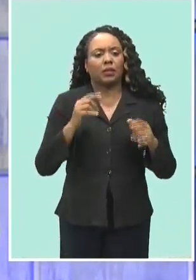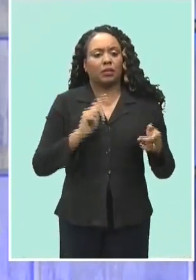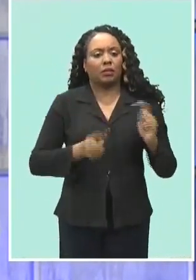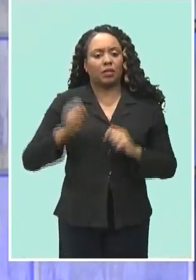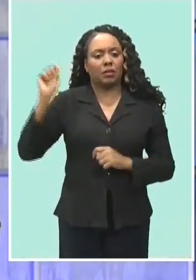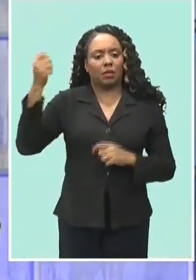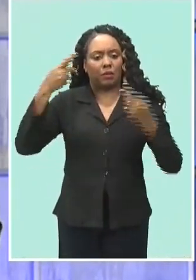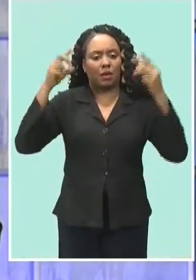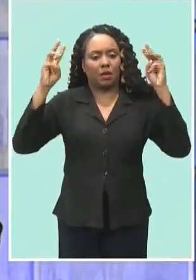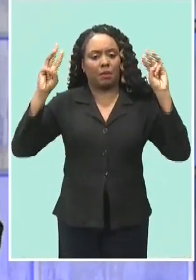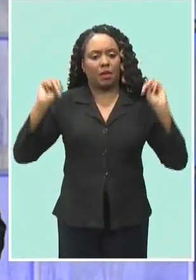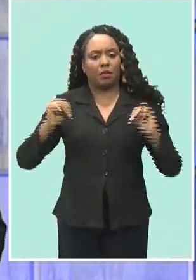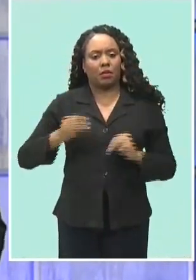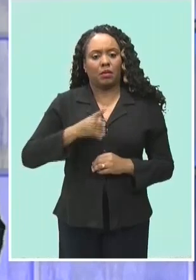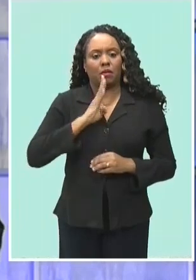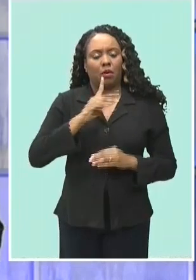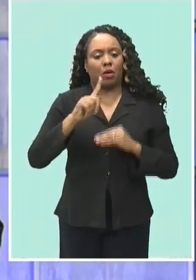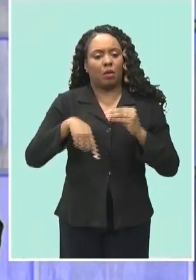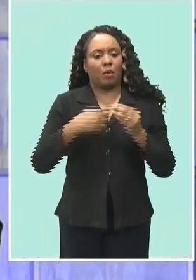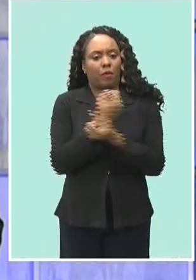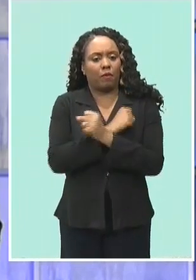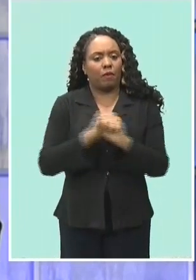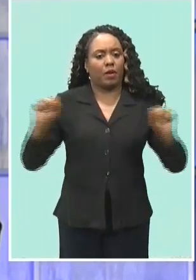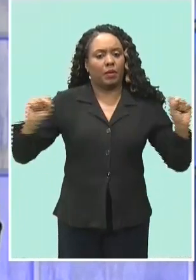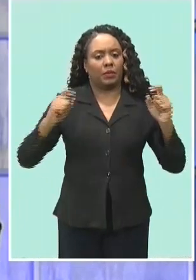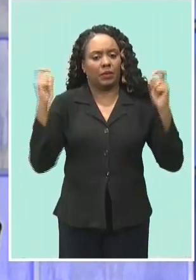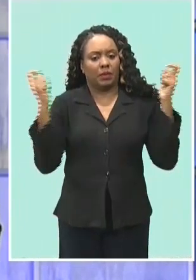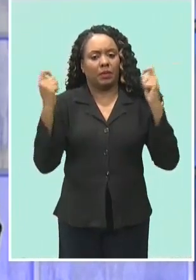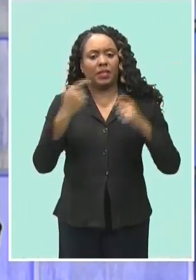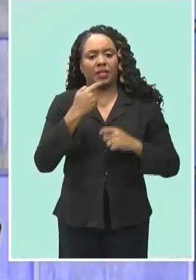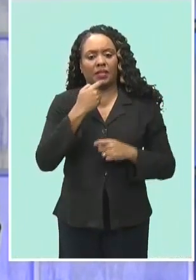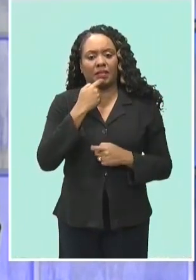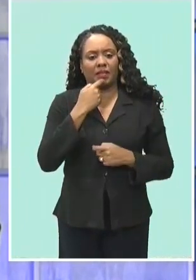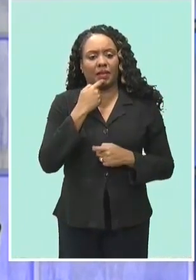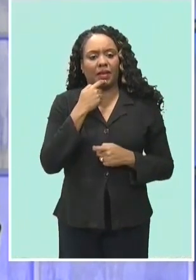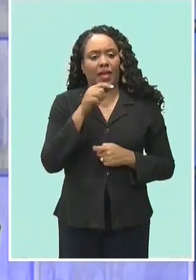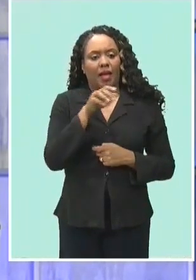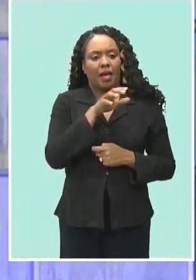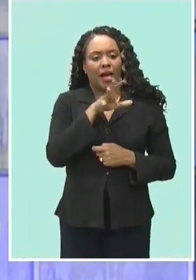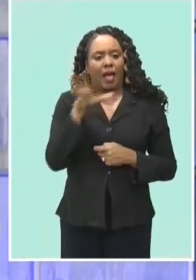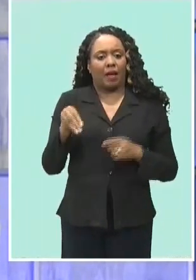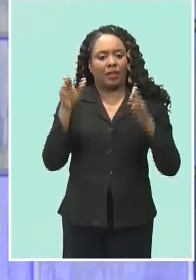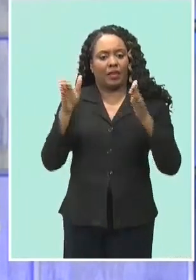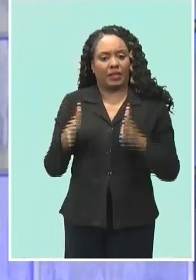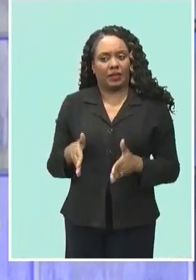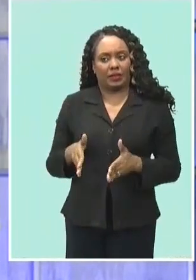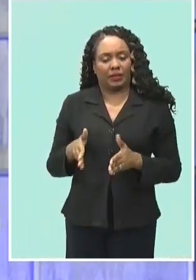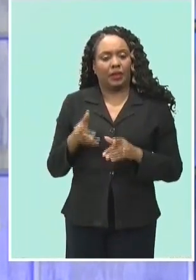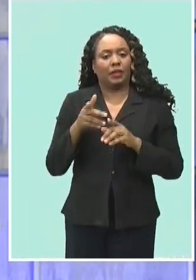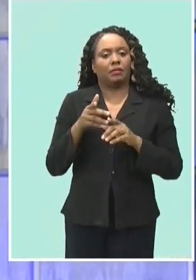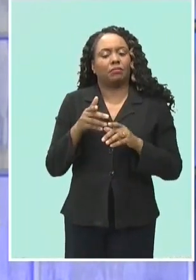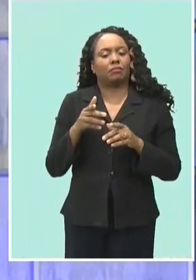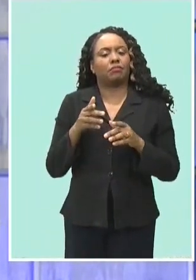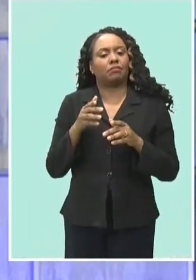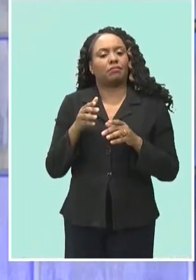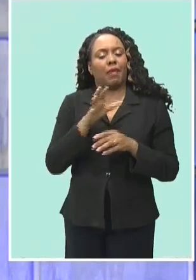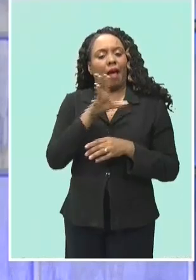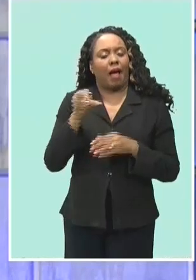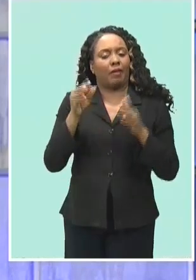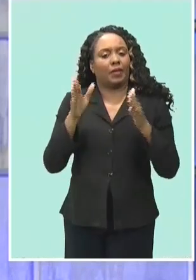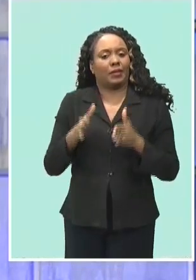Rowley's comments during Emancipation celebrations that Afro-Trinbagonians are not doing as well as expected. The Prime Minister made